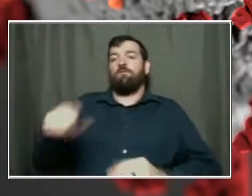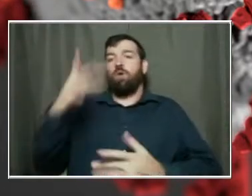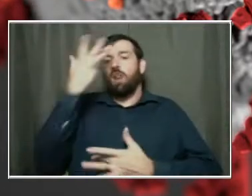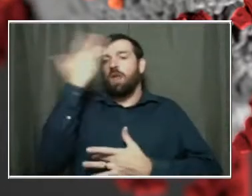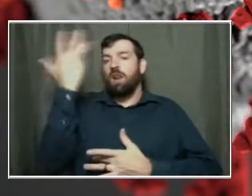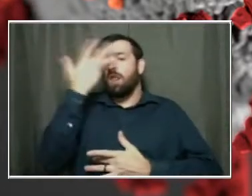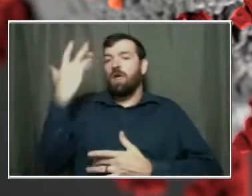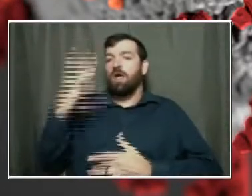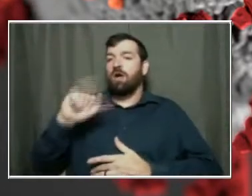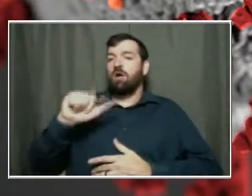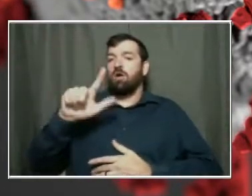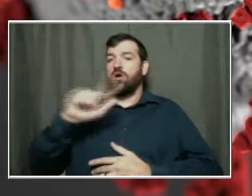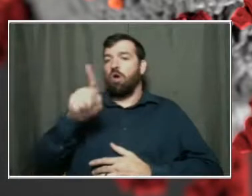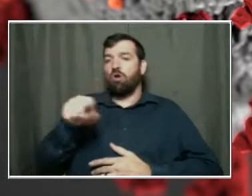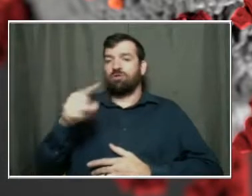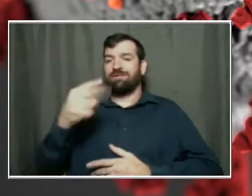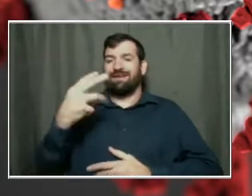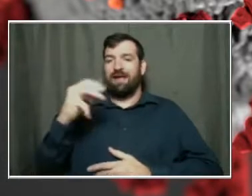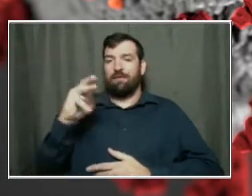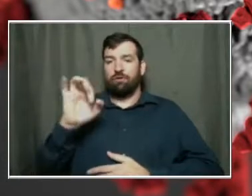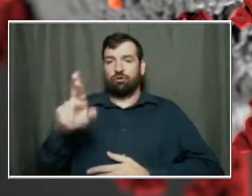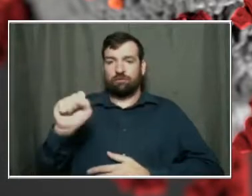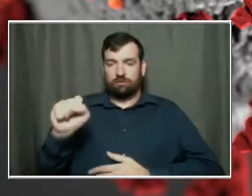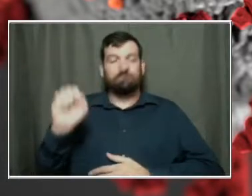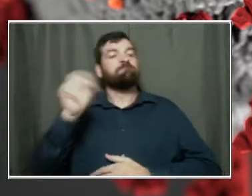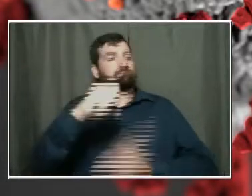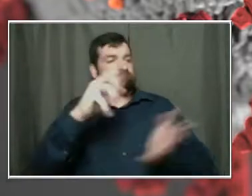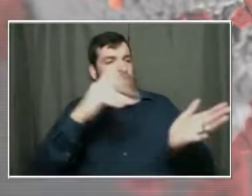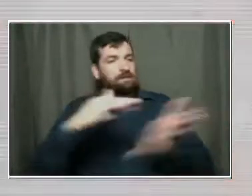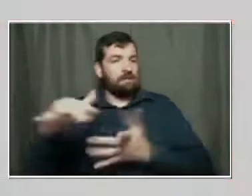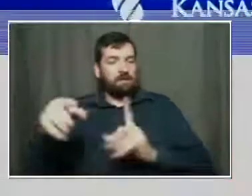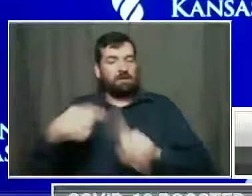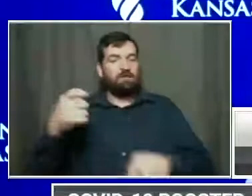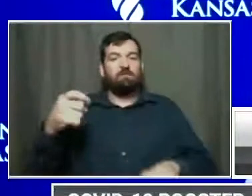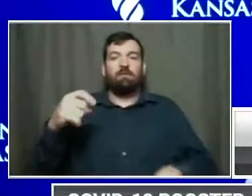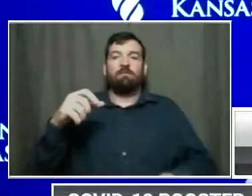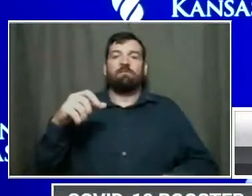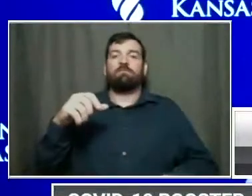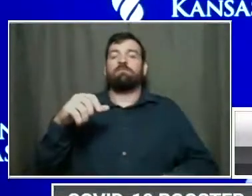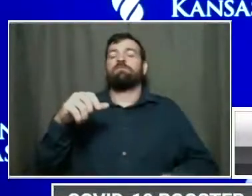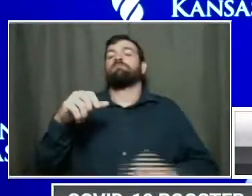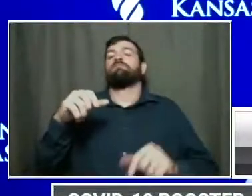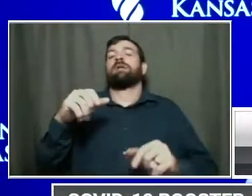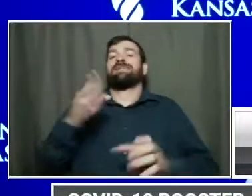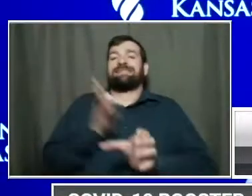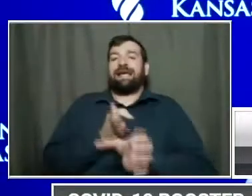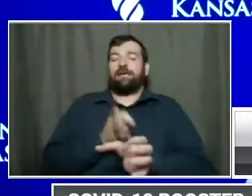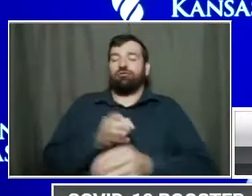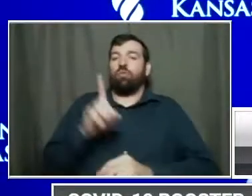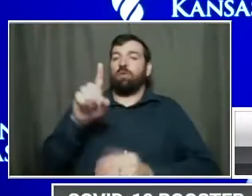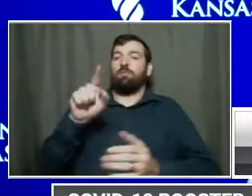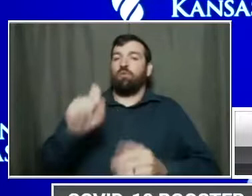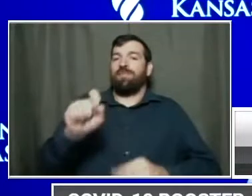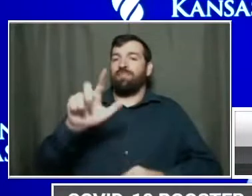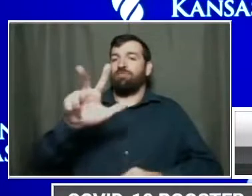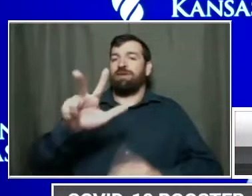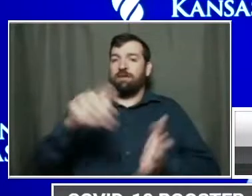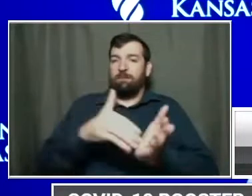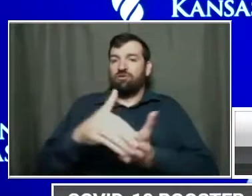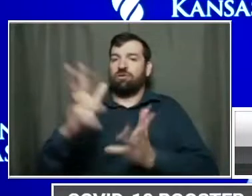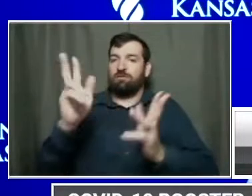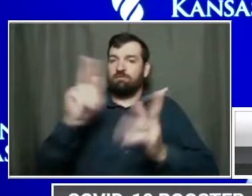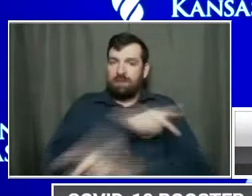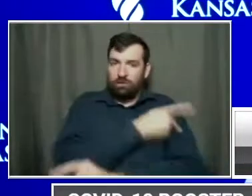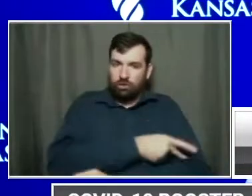this, or what do you know of that? So yeah, that was a study published in Lancet Psychiatry. They looked at 1.3 million patients with COVID and then matched them